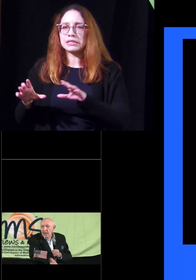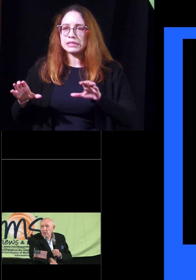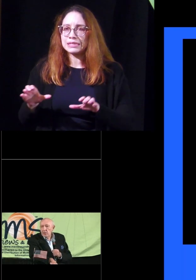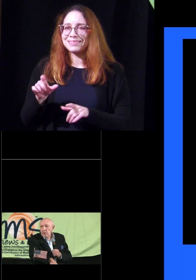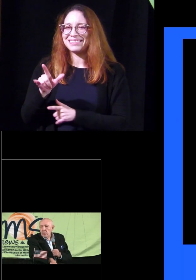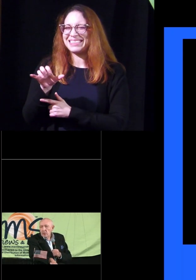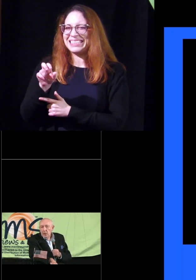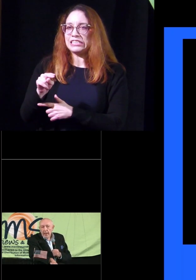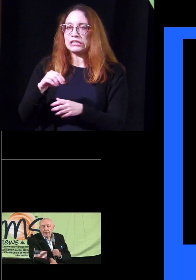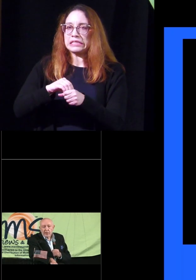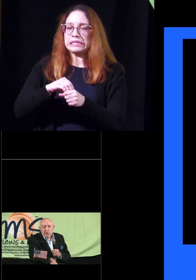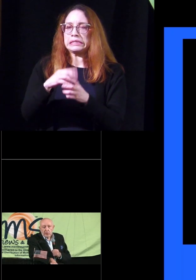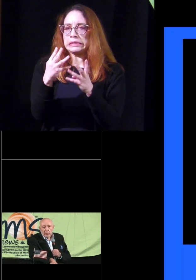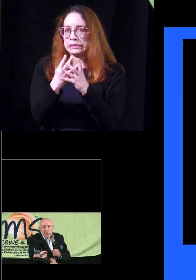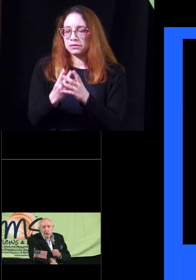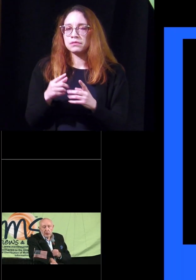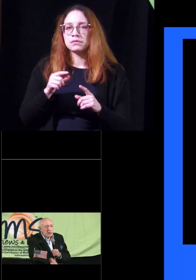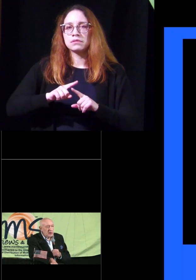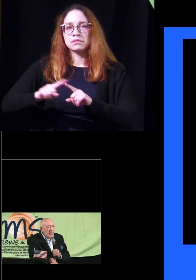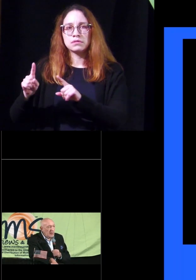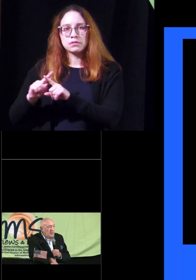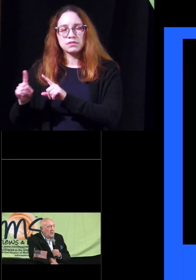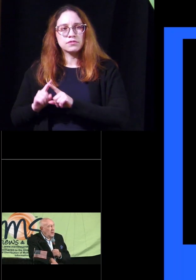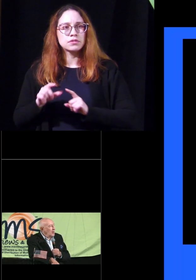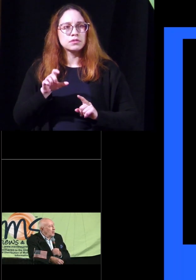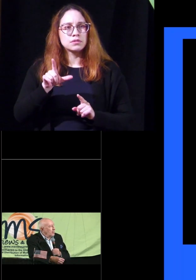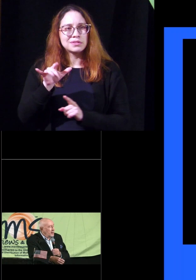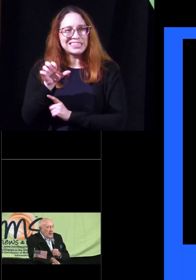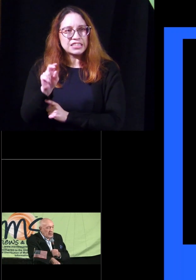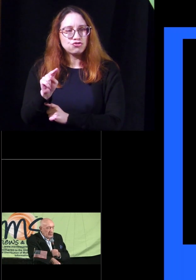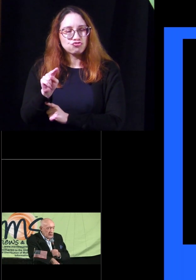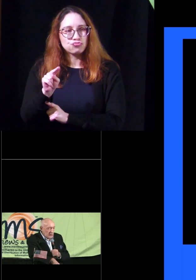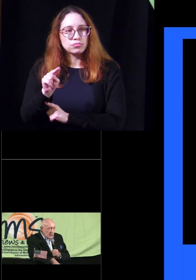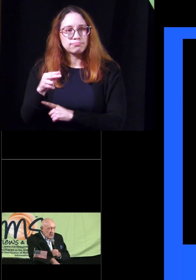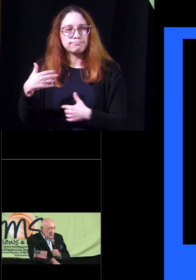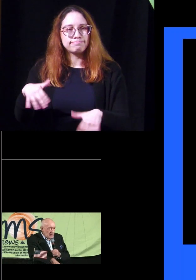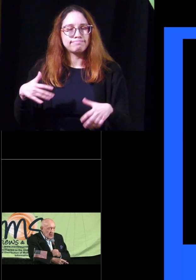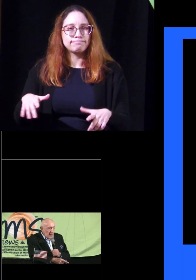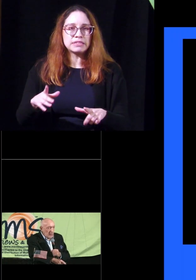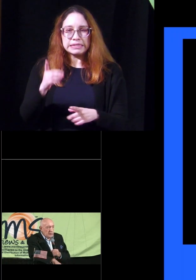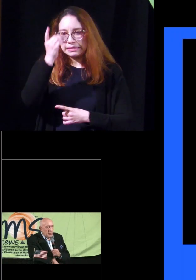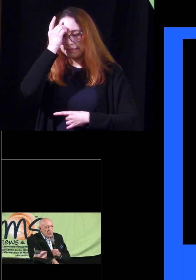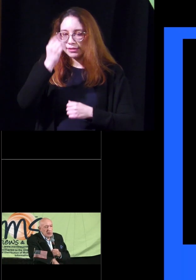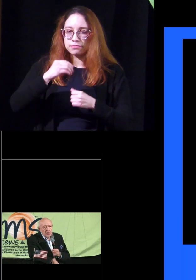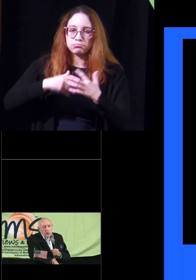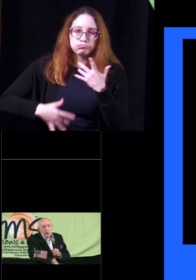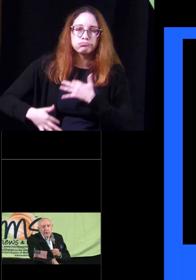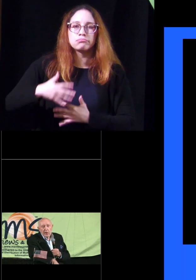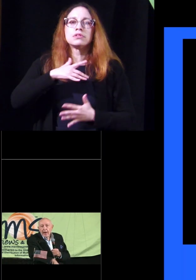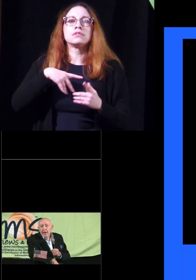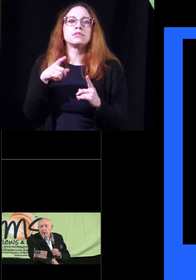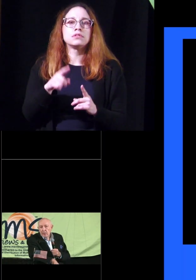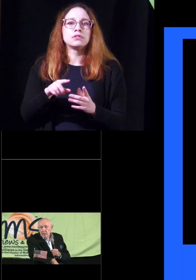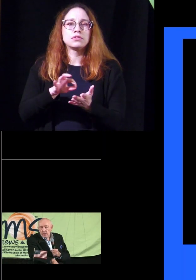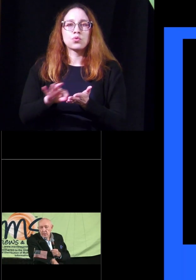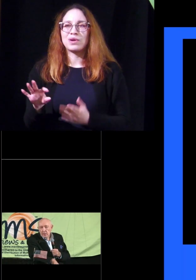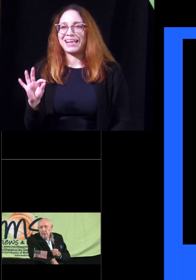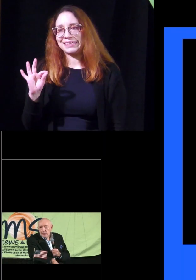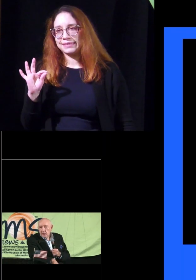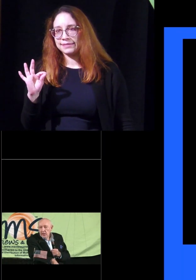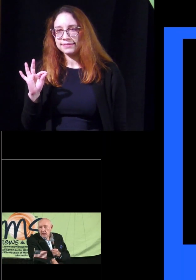on the scan, half a dozen lesions on the scan, very active disease, and this person has a score of